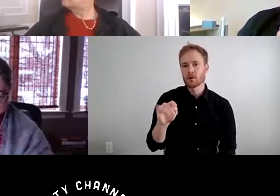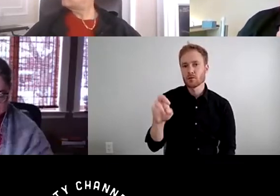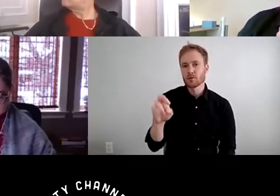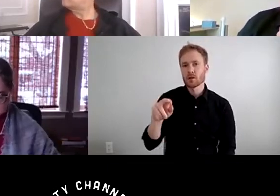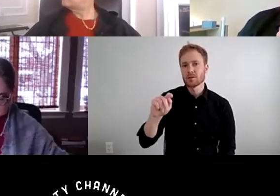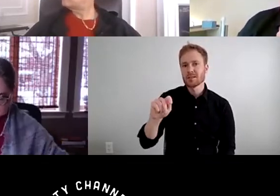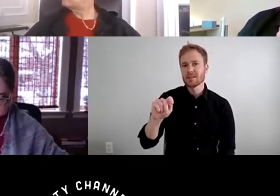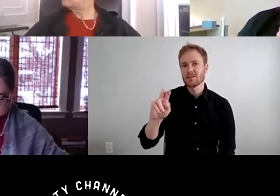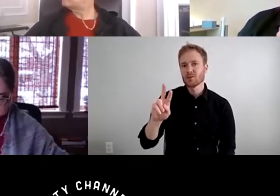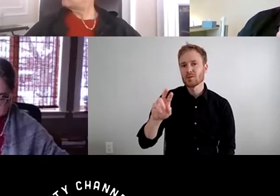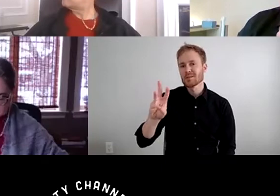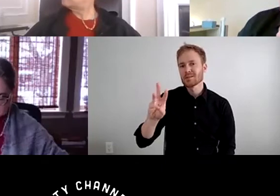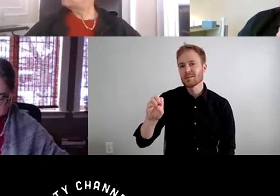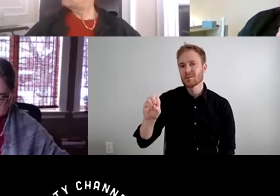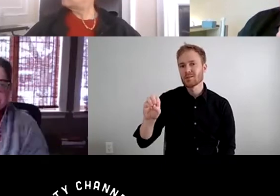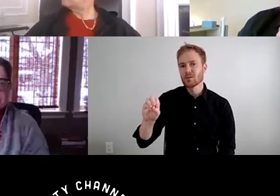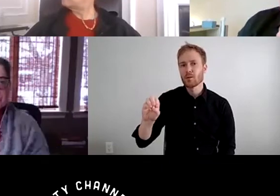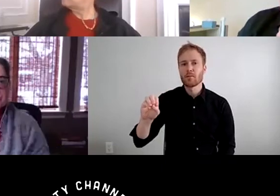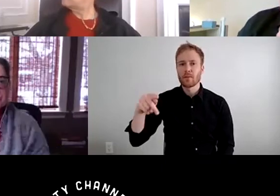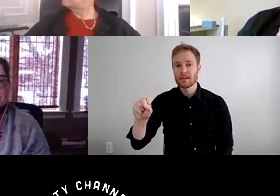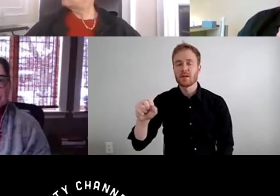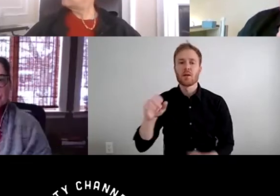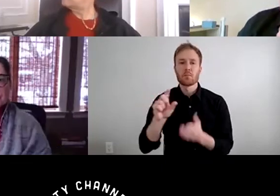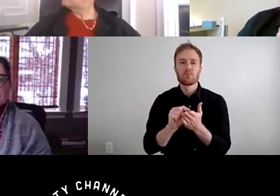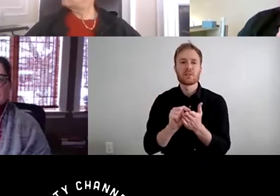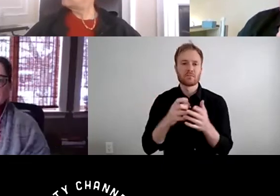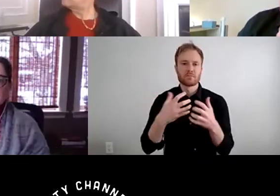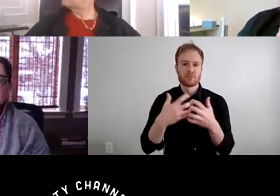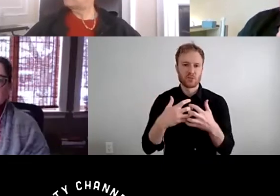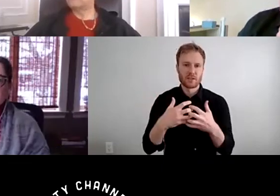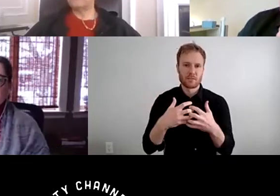T2600PS printer at a cost not to exceed